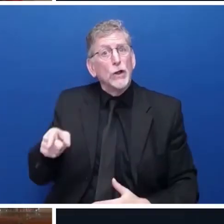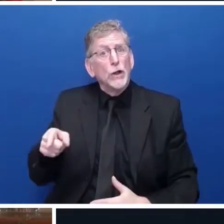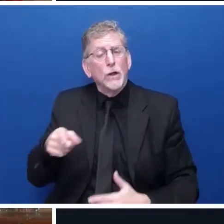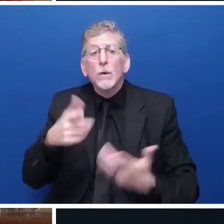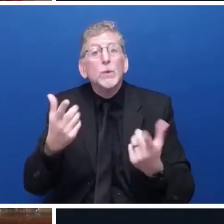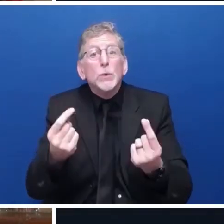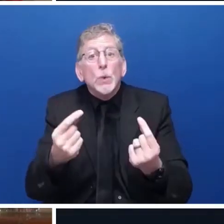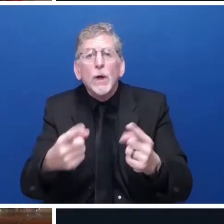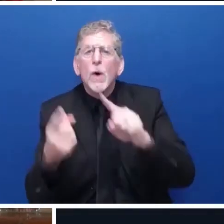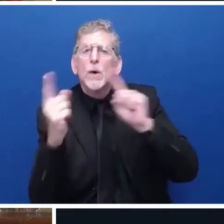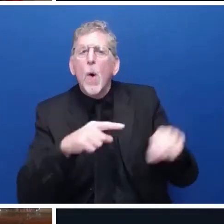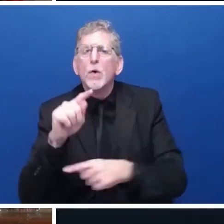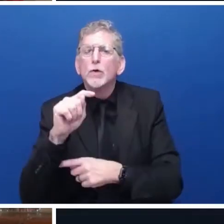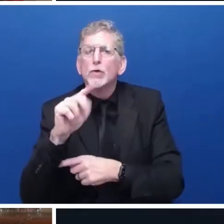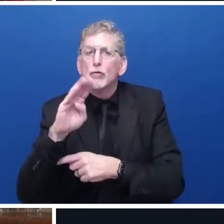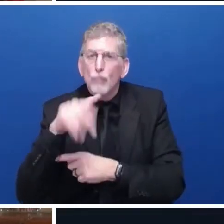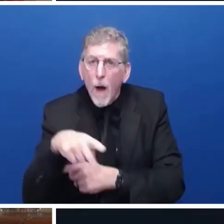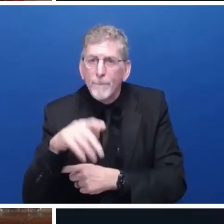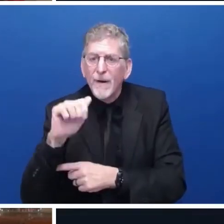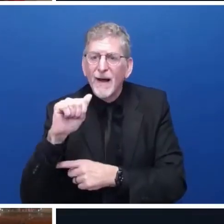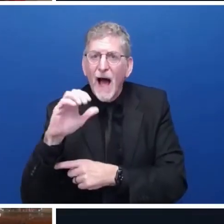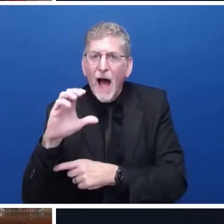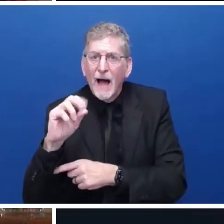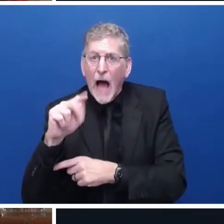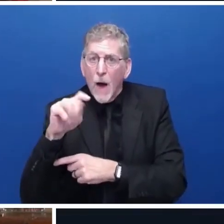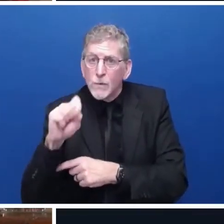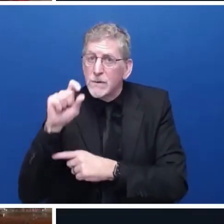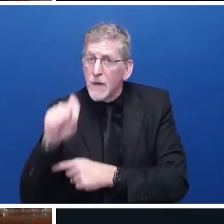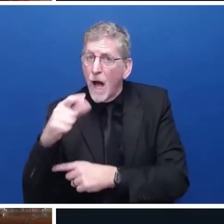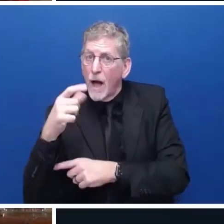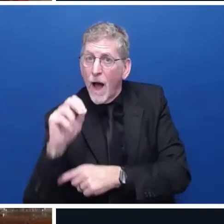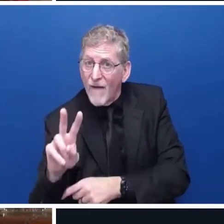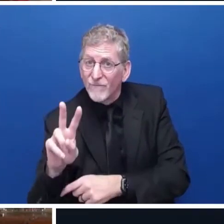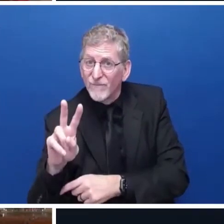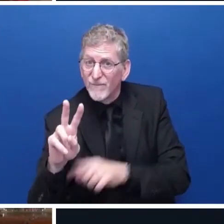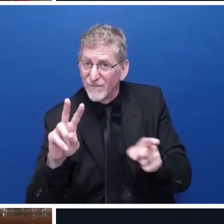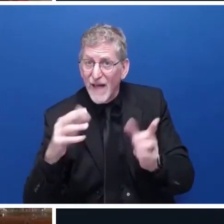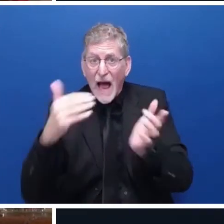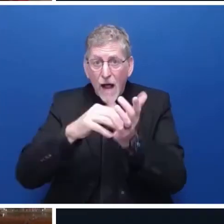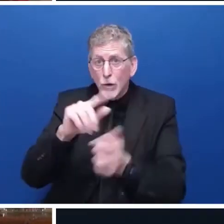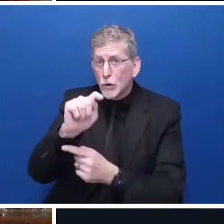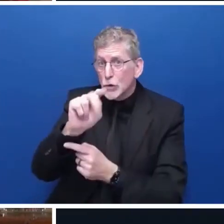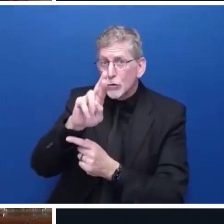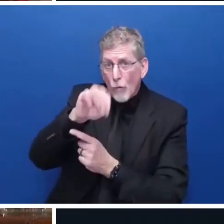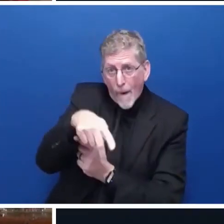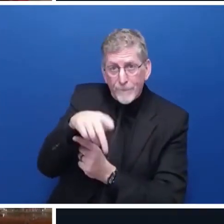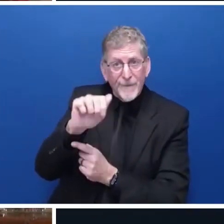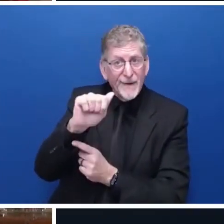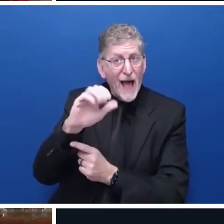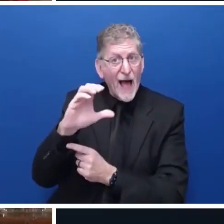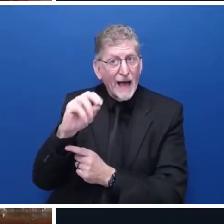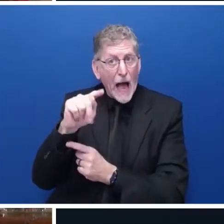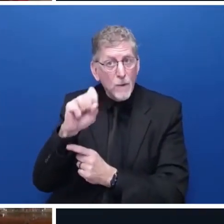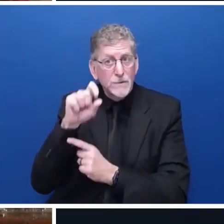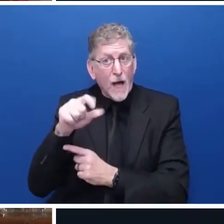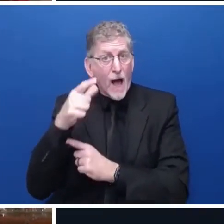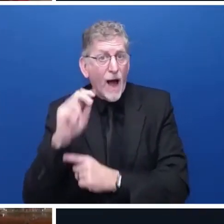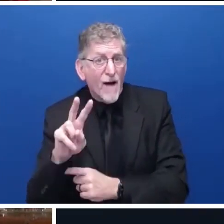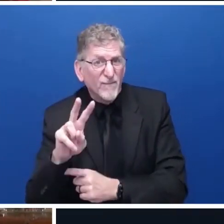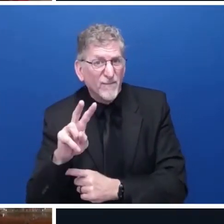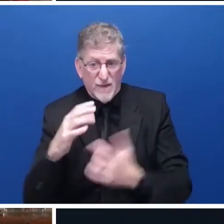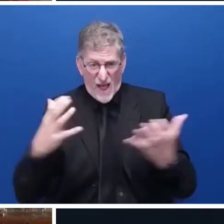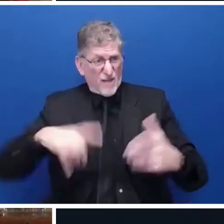TrumpAccounts.gov. TrumpAccounts.gov. And a lot of people are doing it. It's setting every record in the book. It's popular. They knew what it was